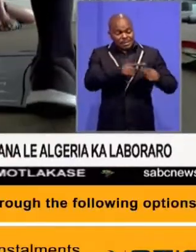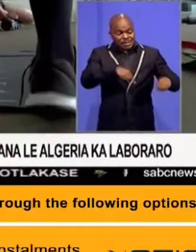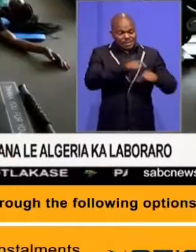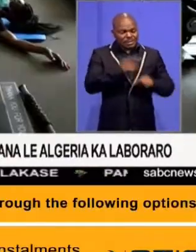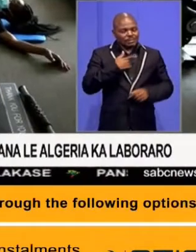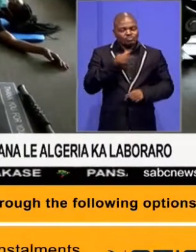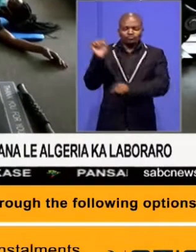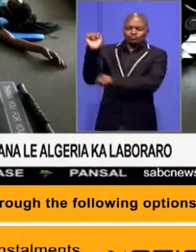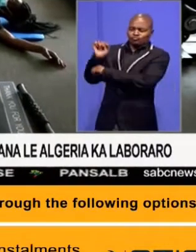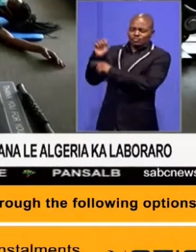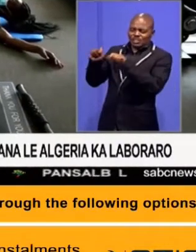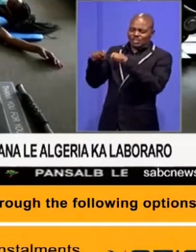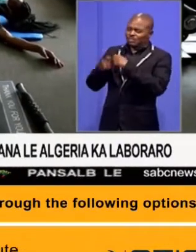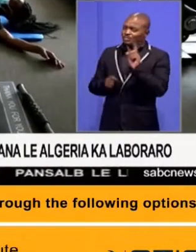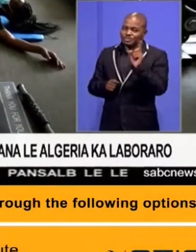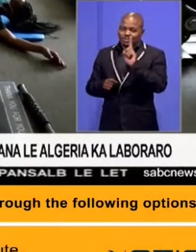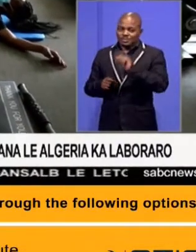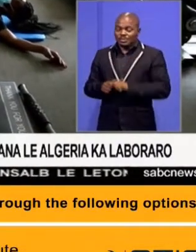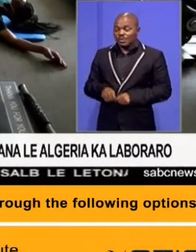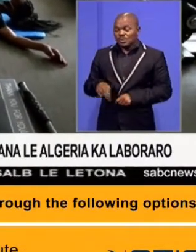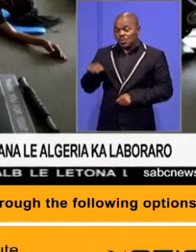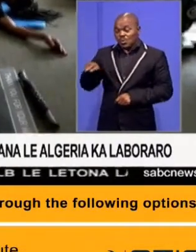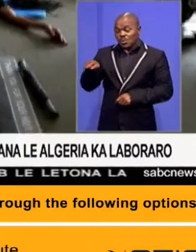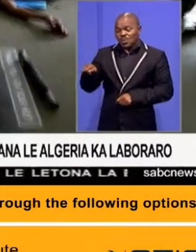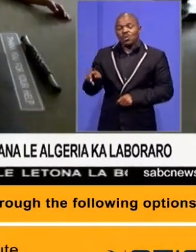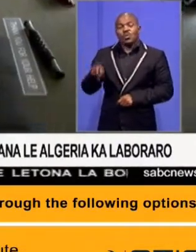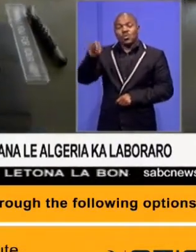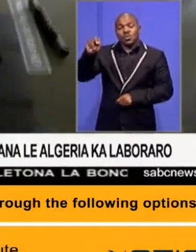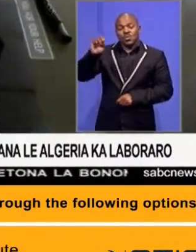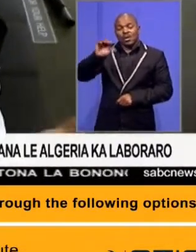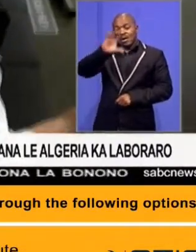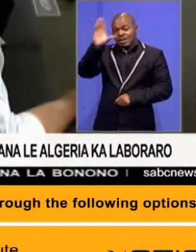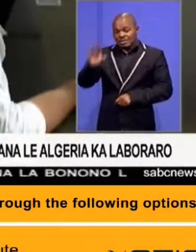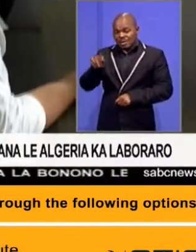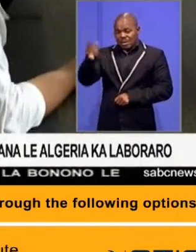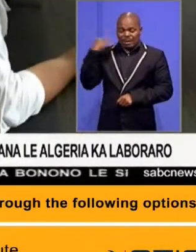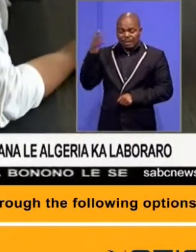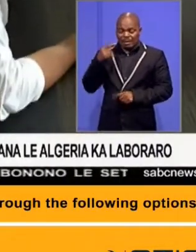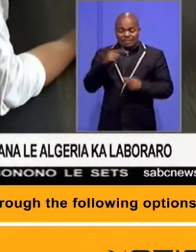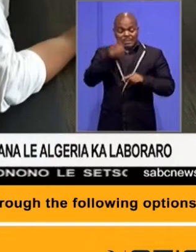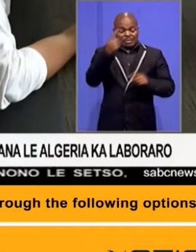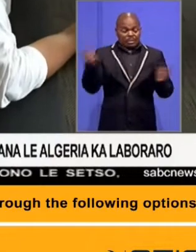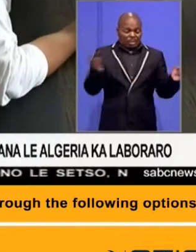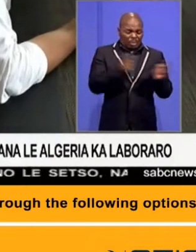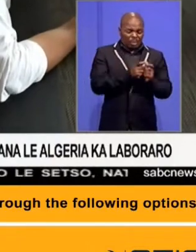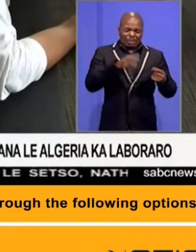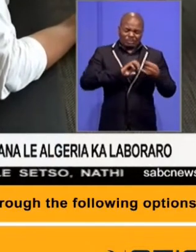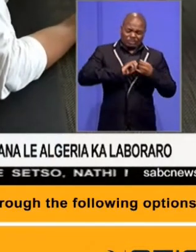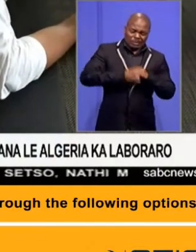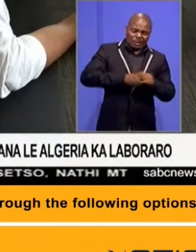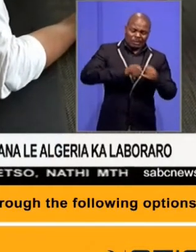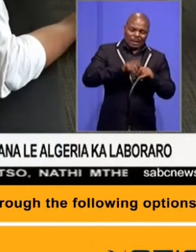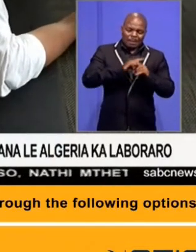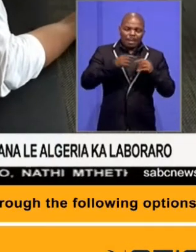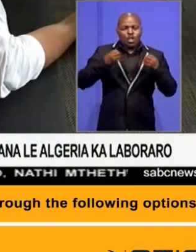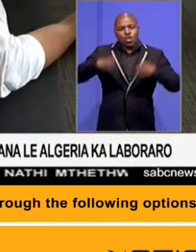natse sehlopha sa Algeria. Naha ena ya Afrika Borwa e lwanne ya khumamela leotong la pele le hoja e lahletswe ke